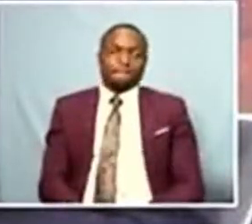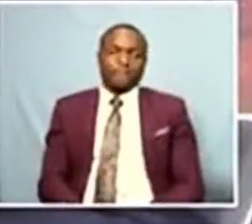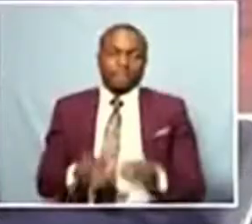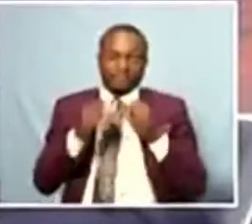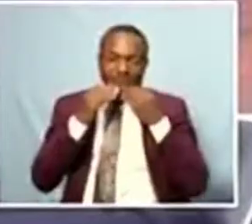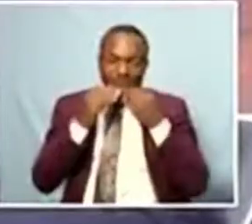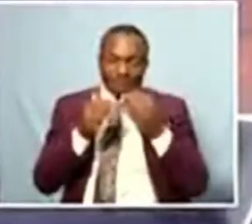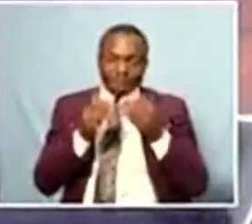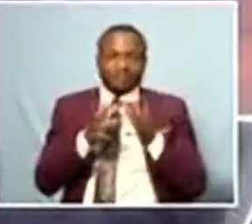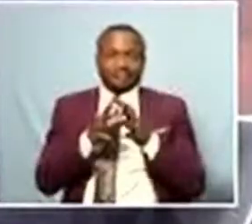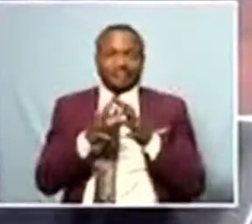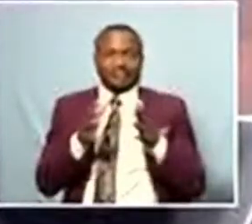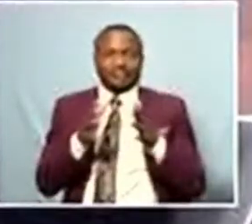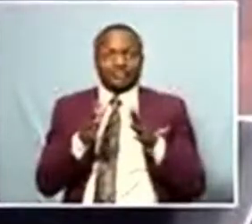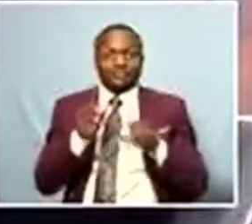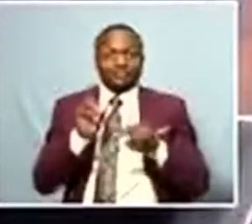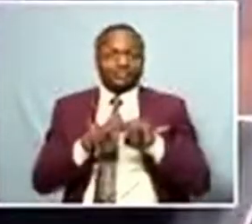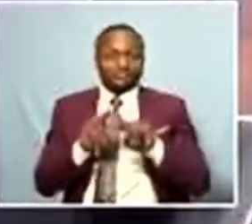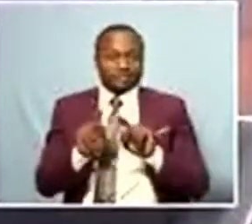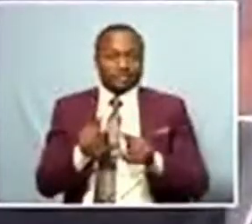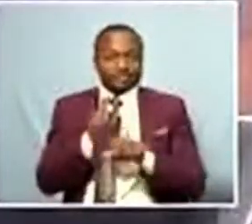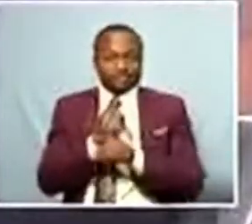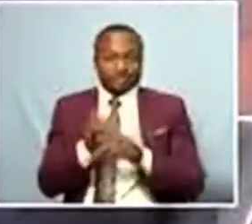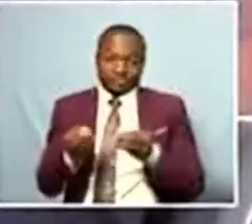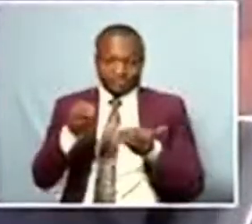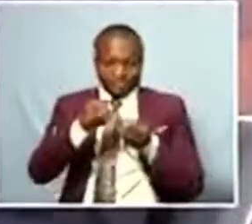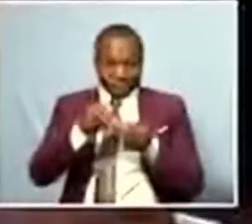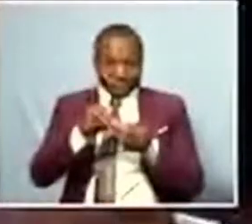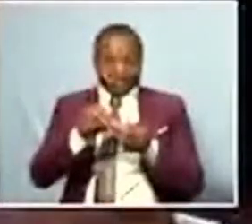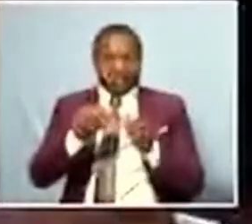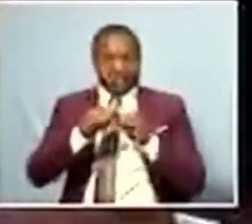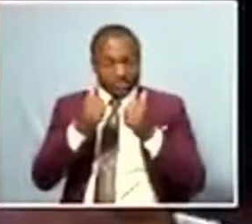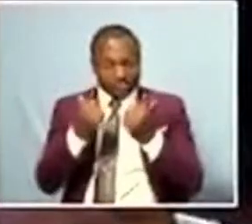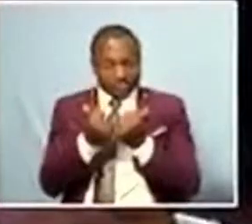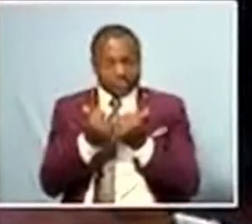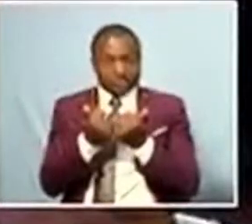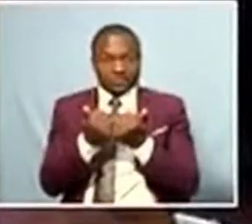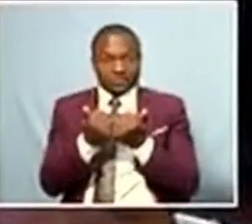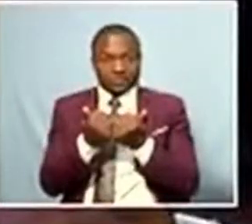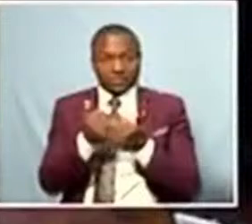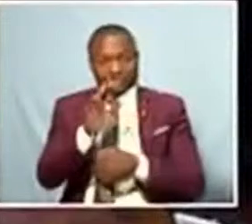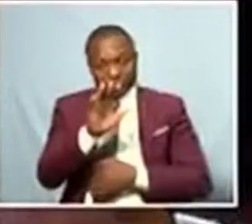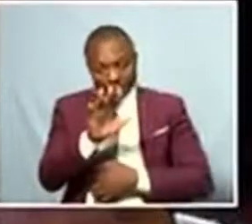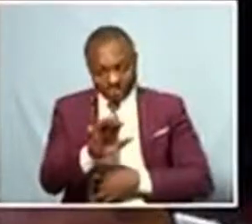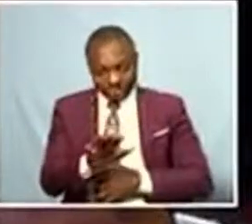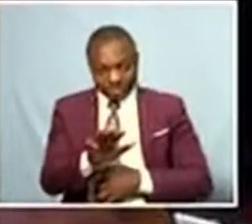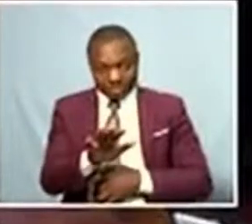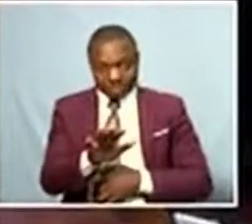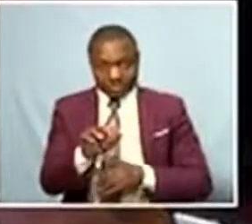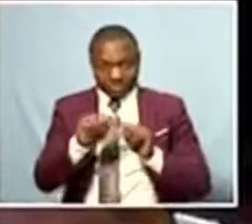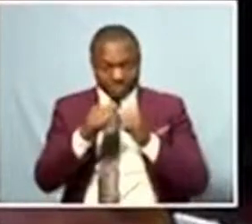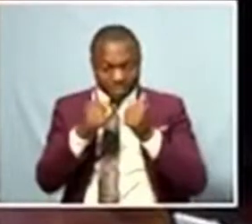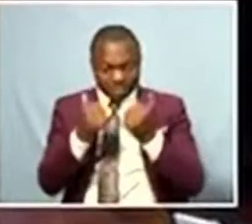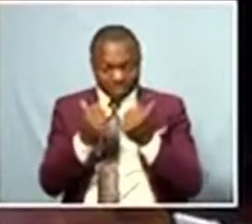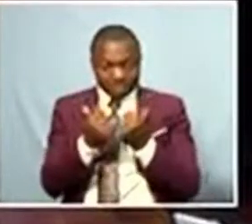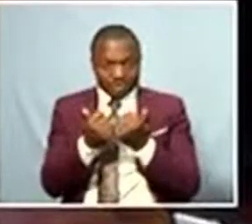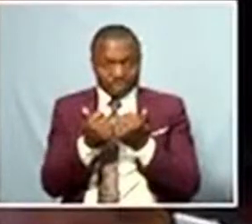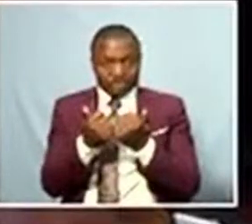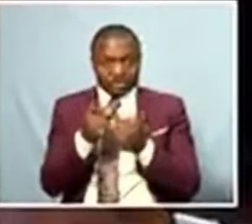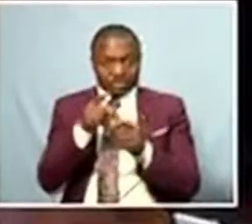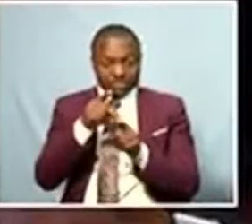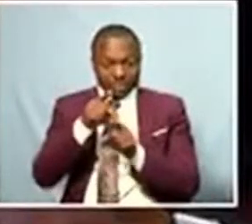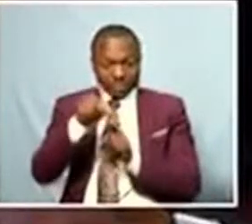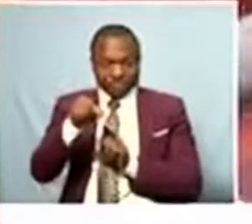you so much. Okay, just to add to that, the association actually does exist. It's called the Association of